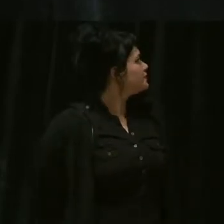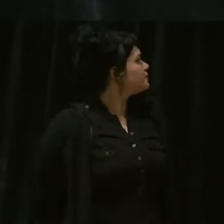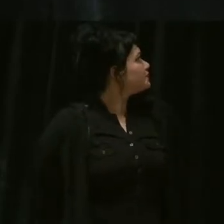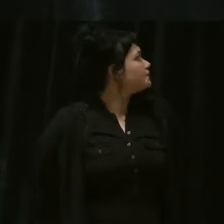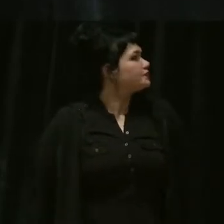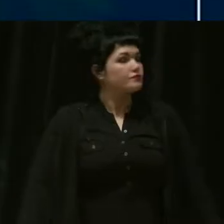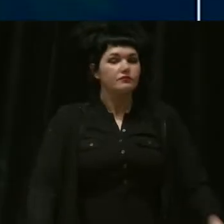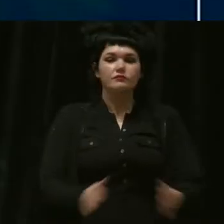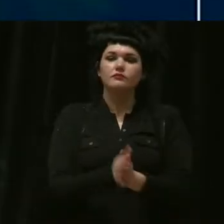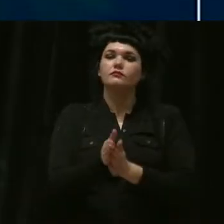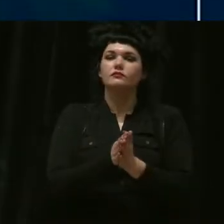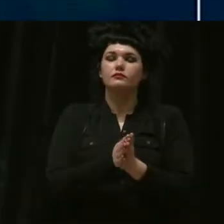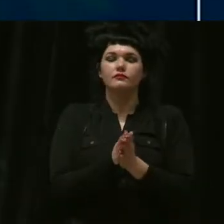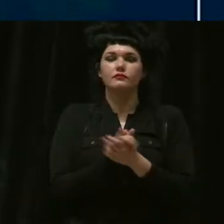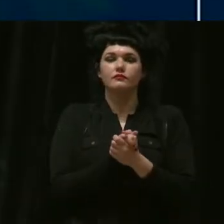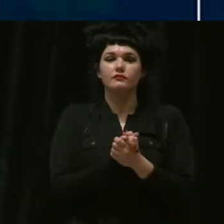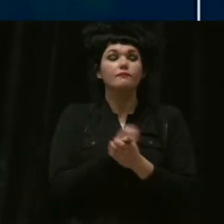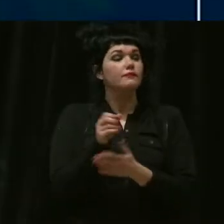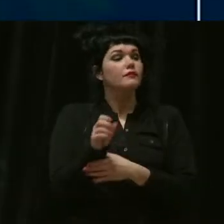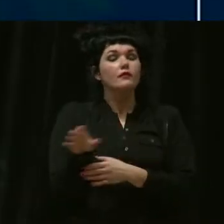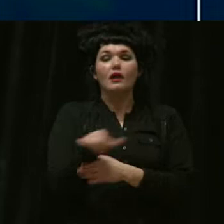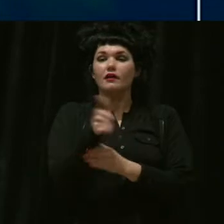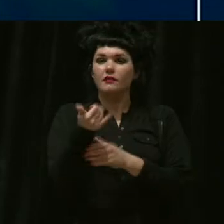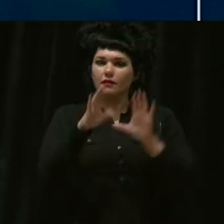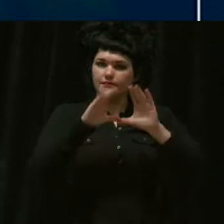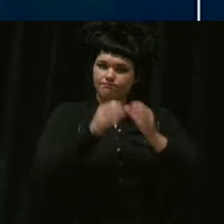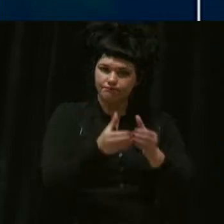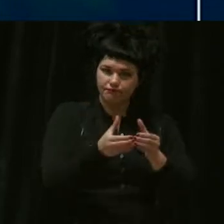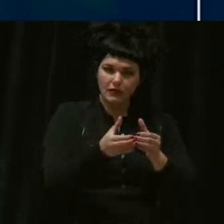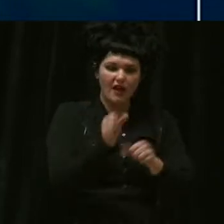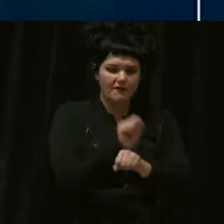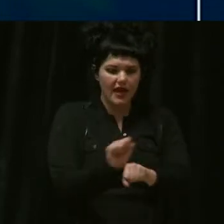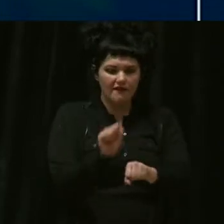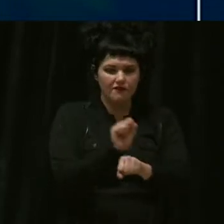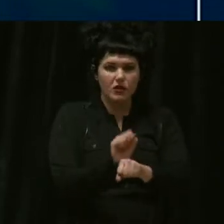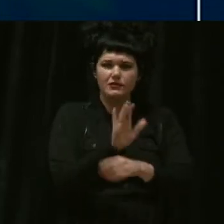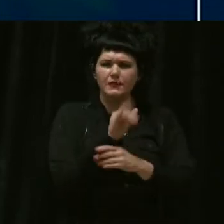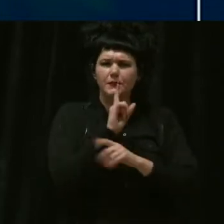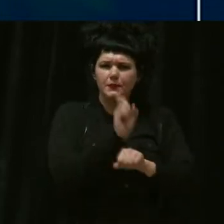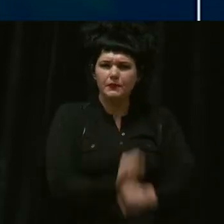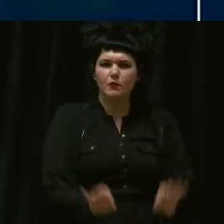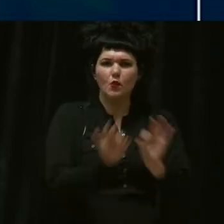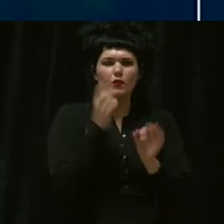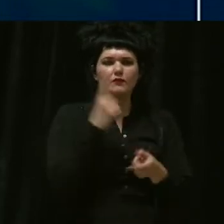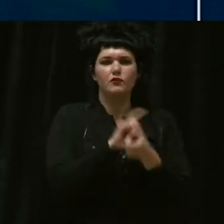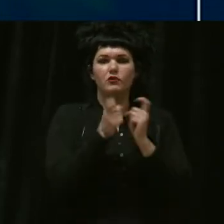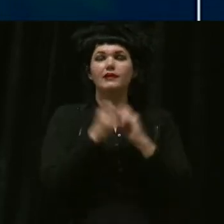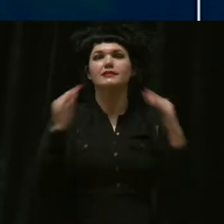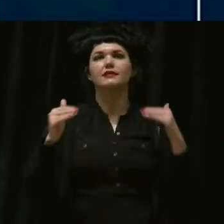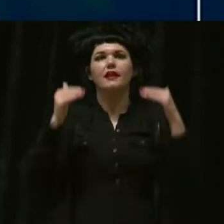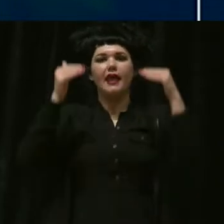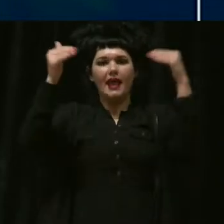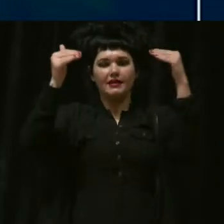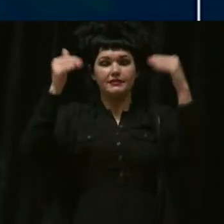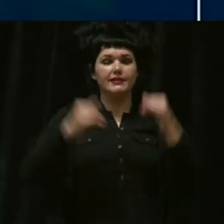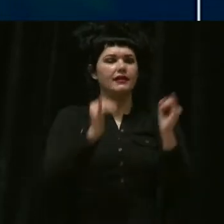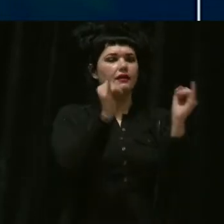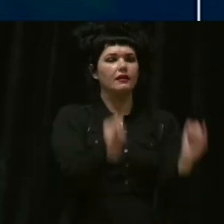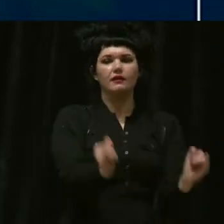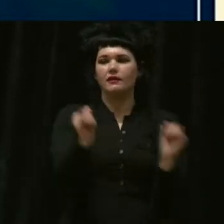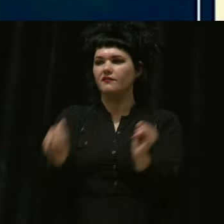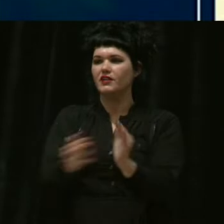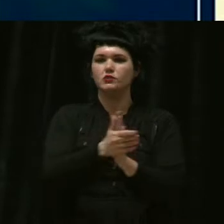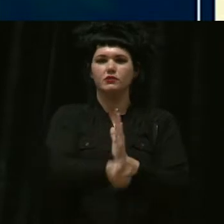Another set of efforts to make the change that was important is enhancing individual skills and